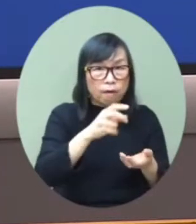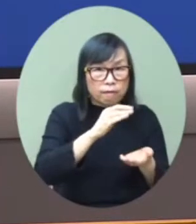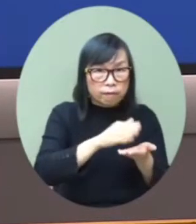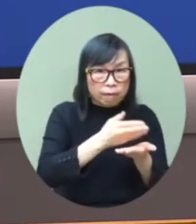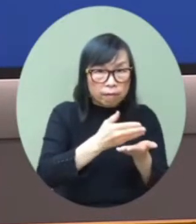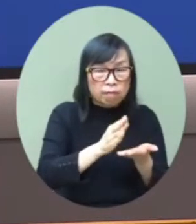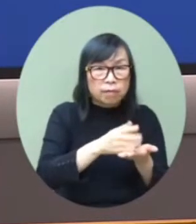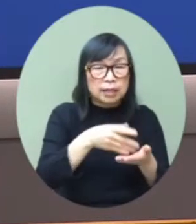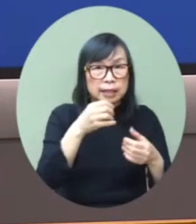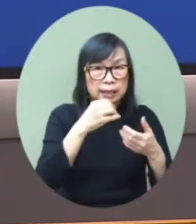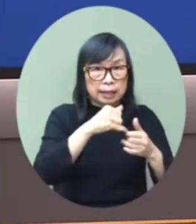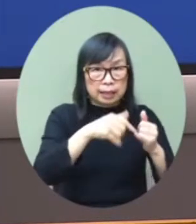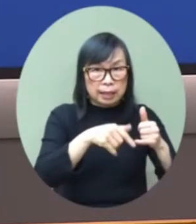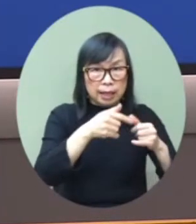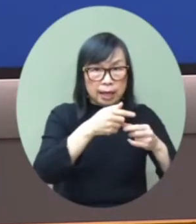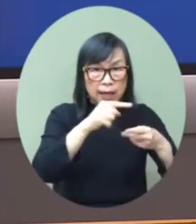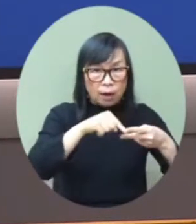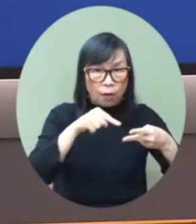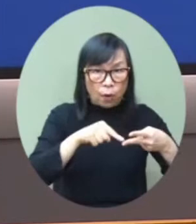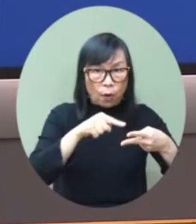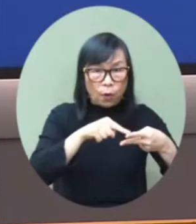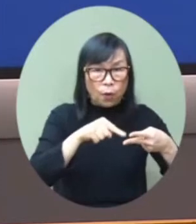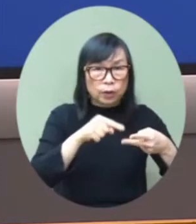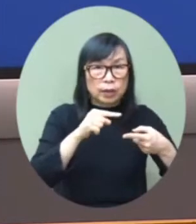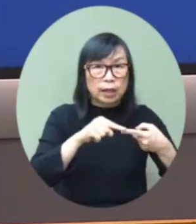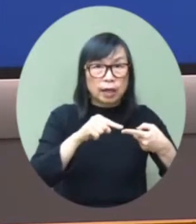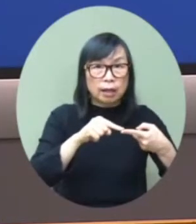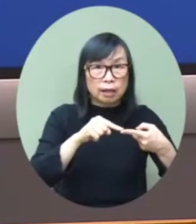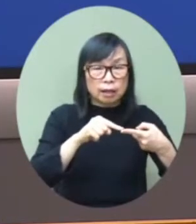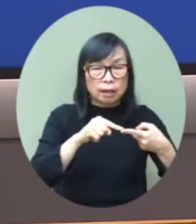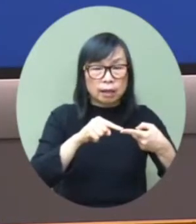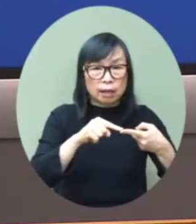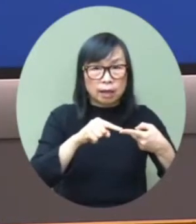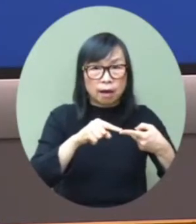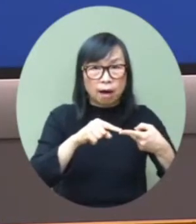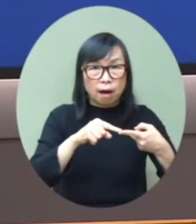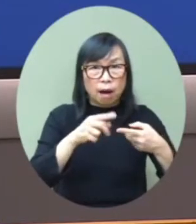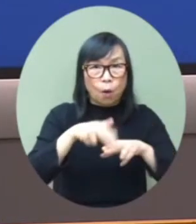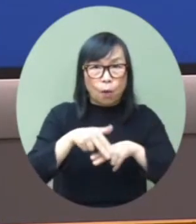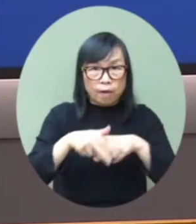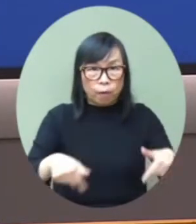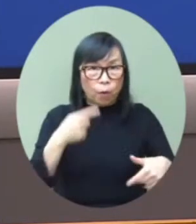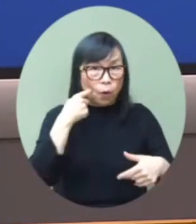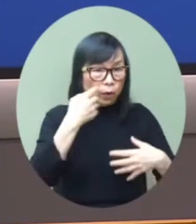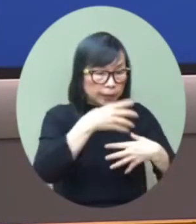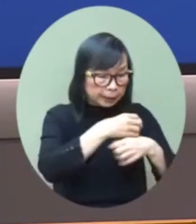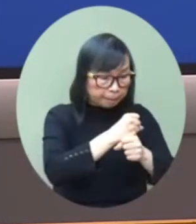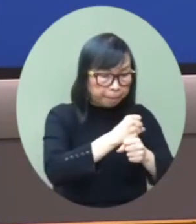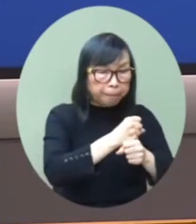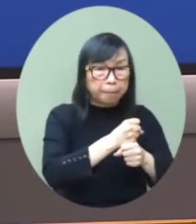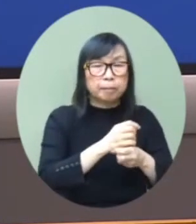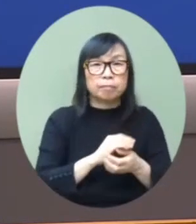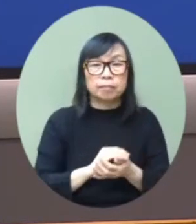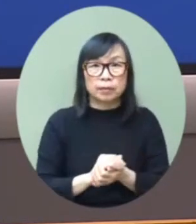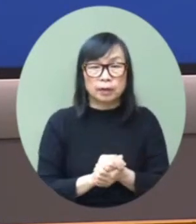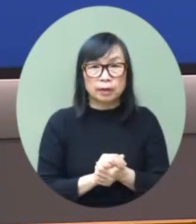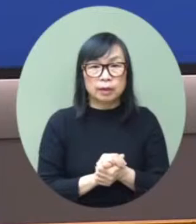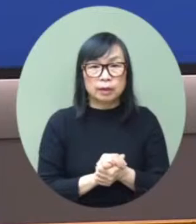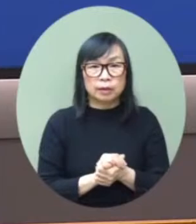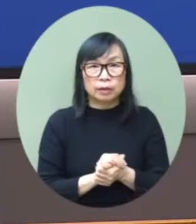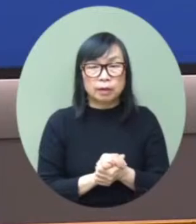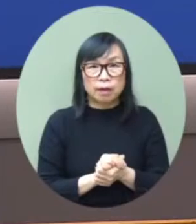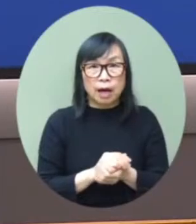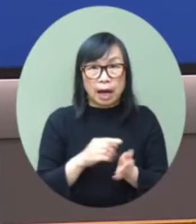of compulsory testing, there are two subcategories. First, those under the